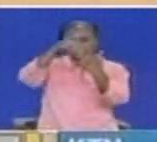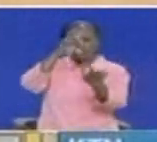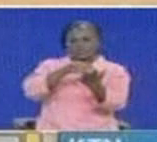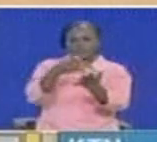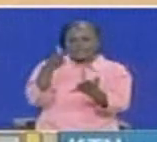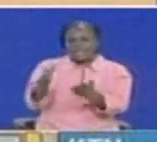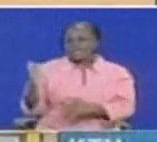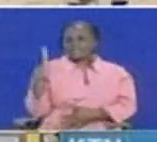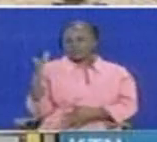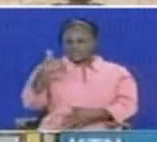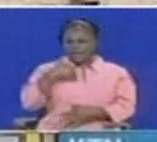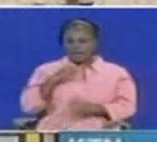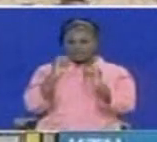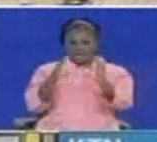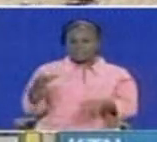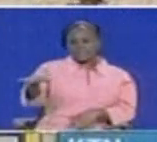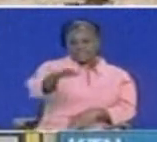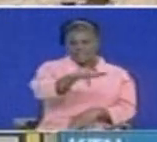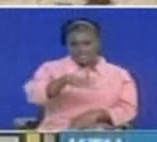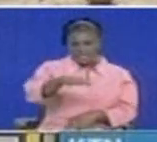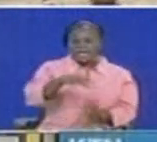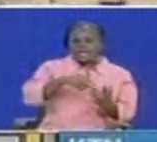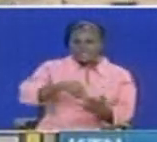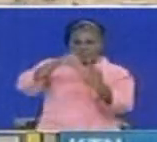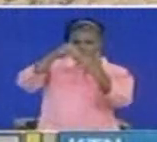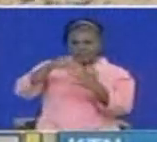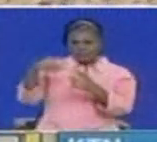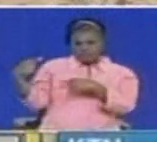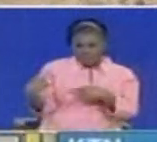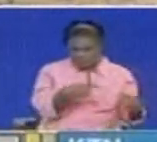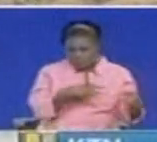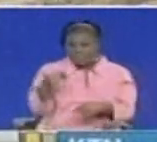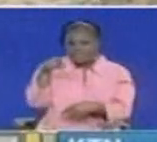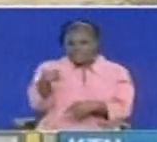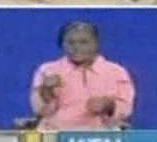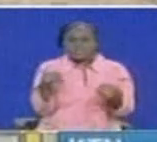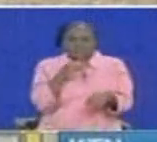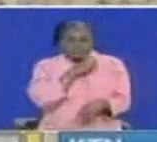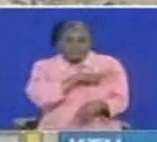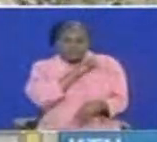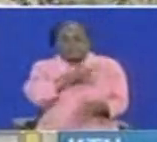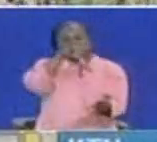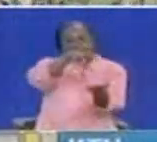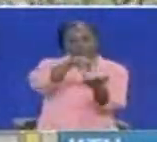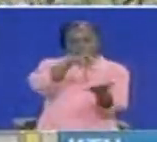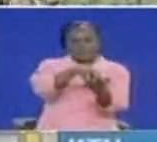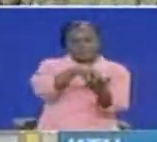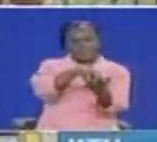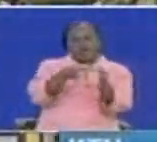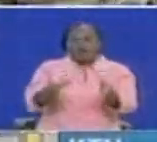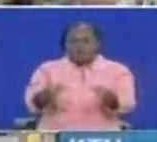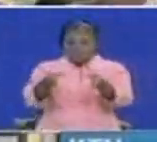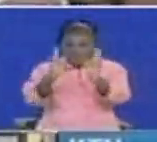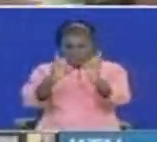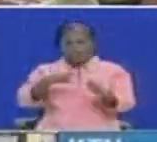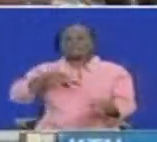an insecure area. But taken in the context of the violence, it makes for scary analysis. The officers who were